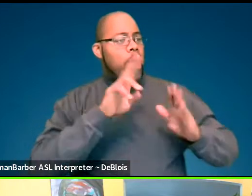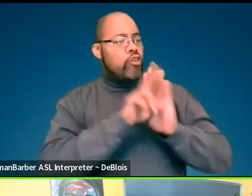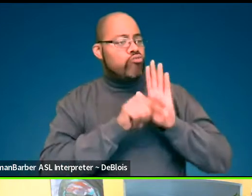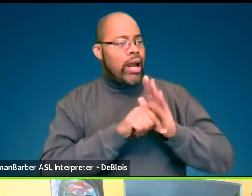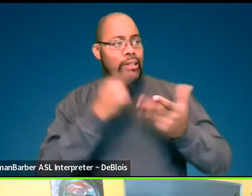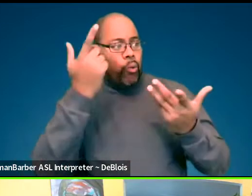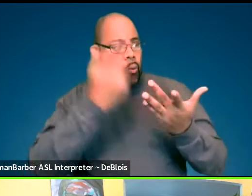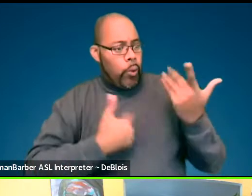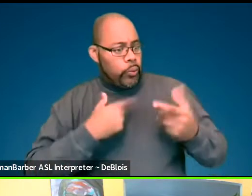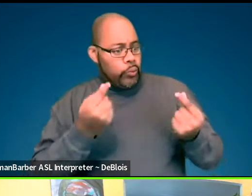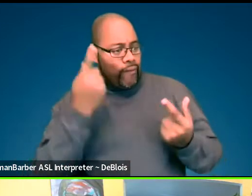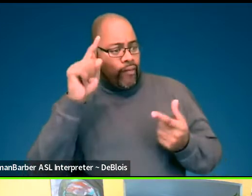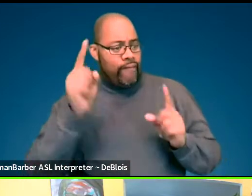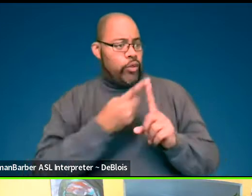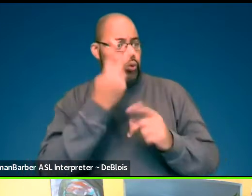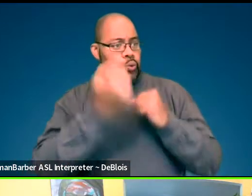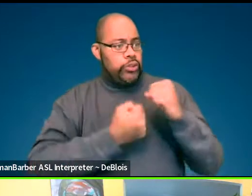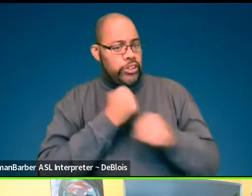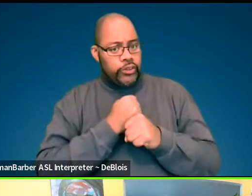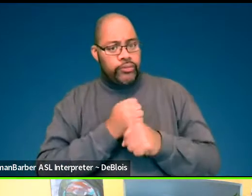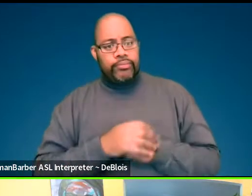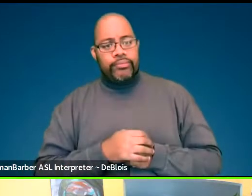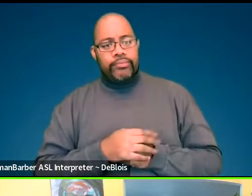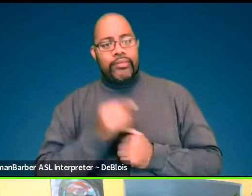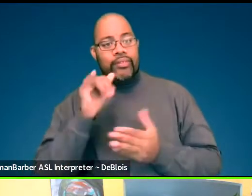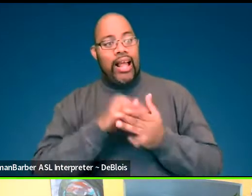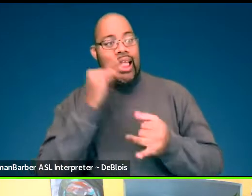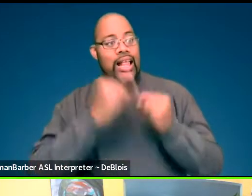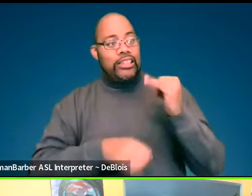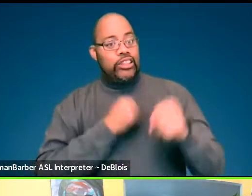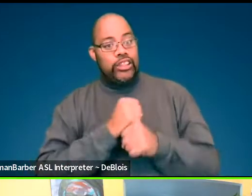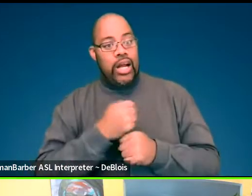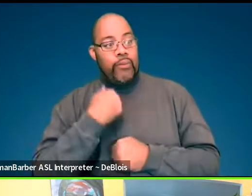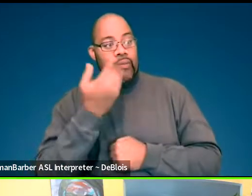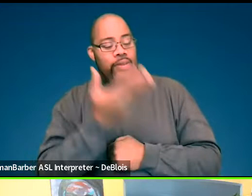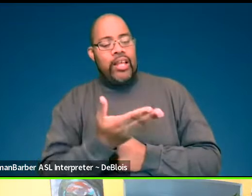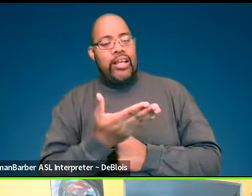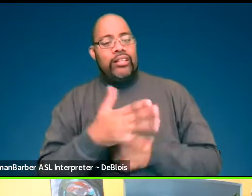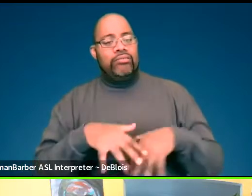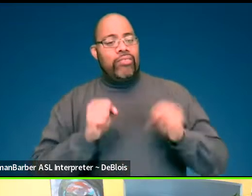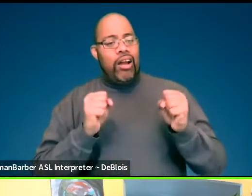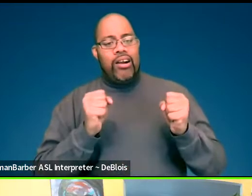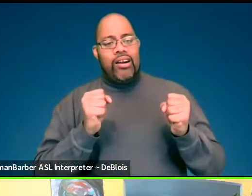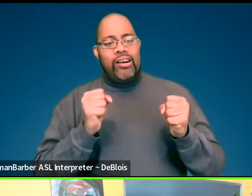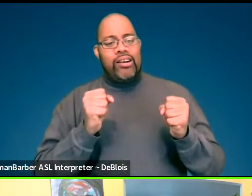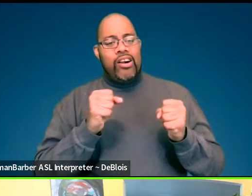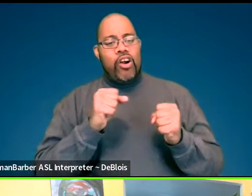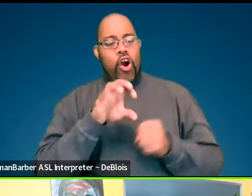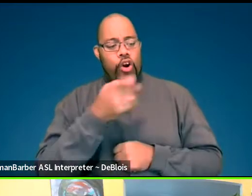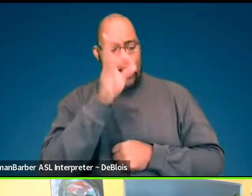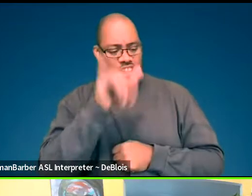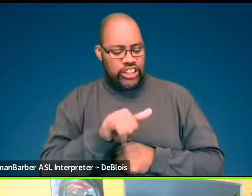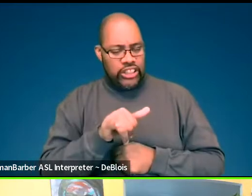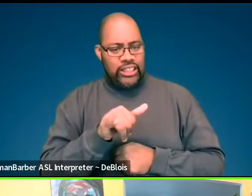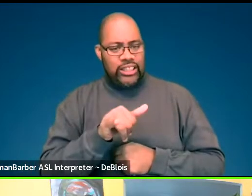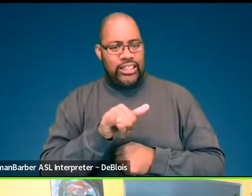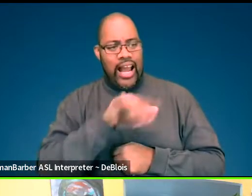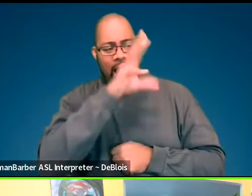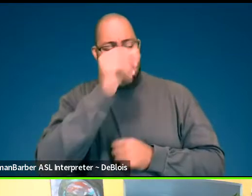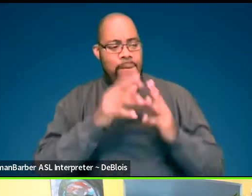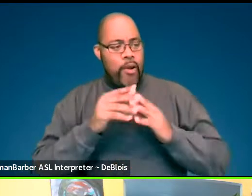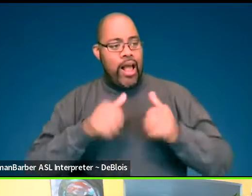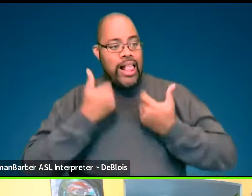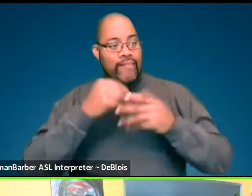know what I was going to do for the first 2 years. And in that last year that I was there, took an archaeology of African American life